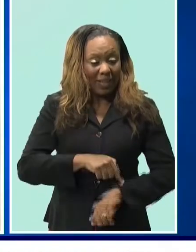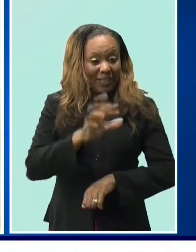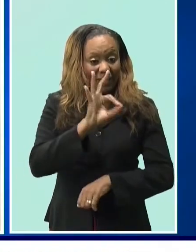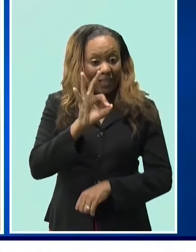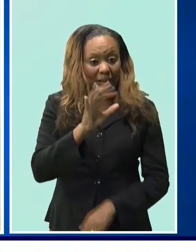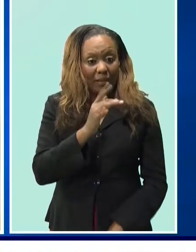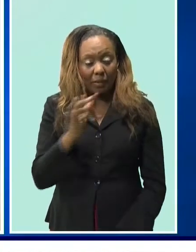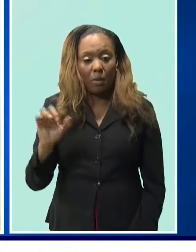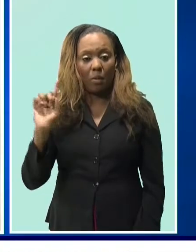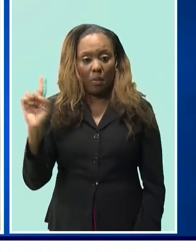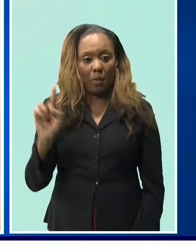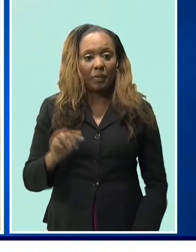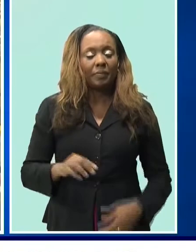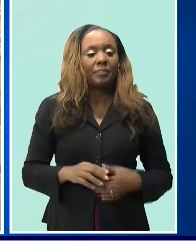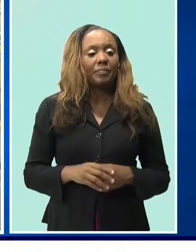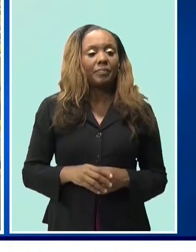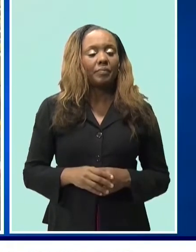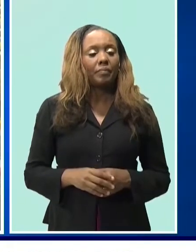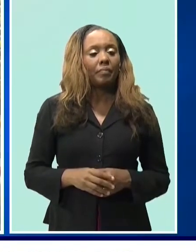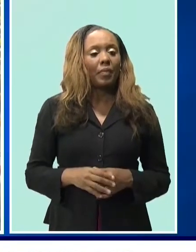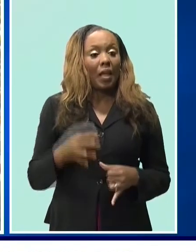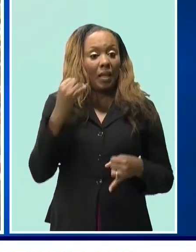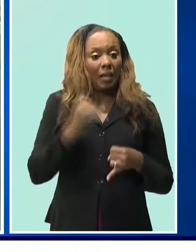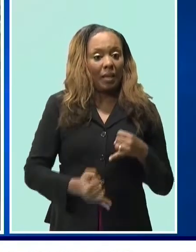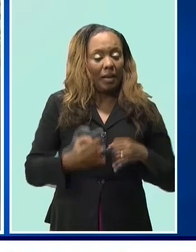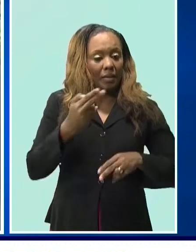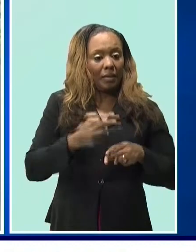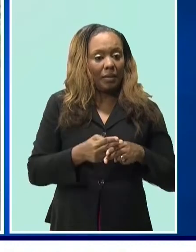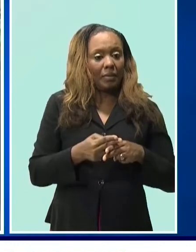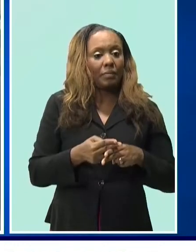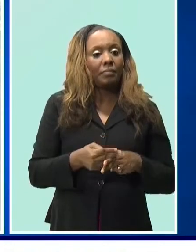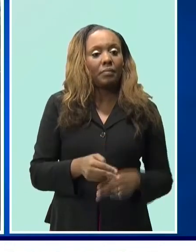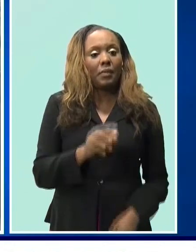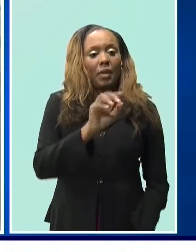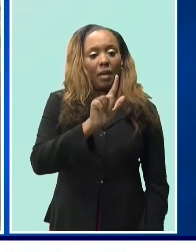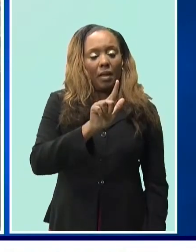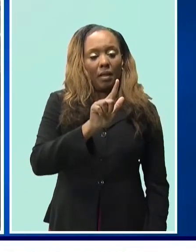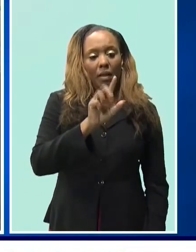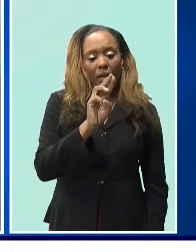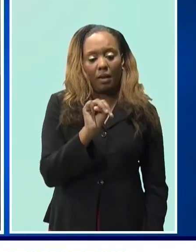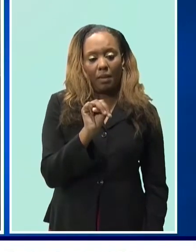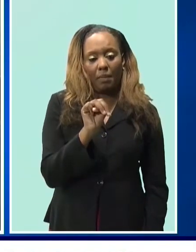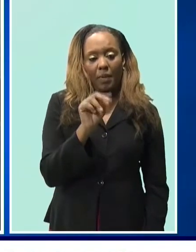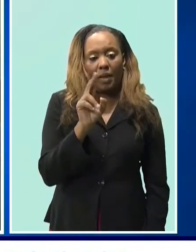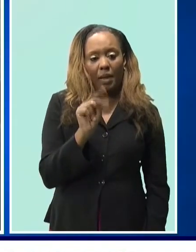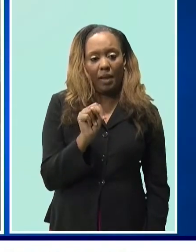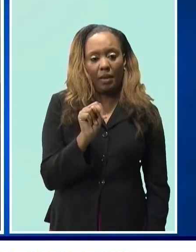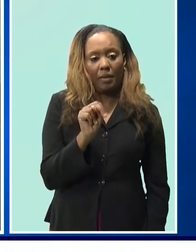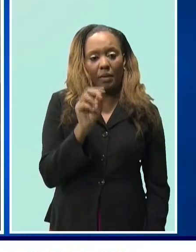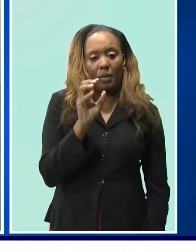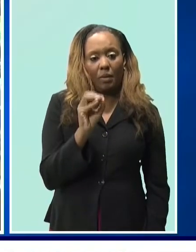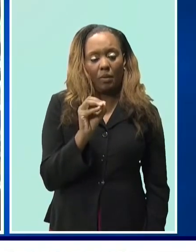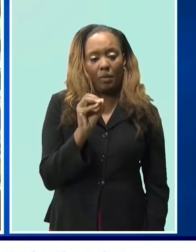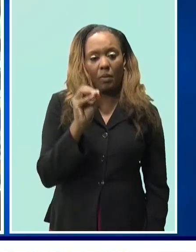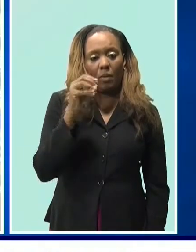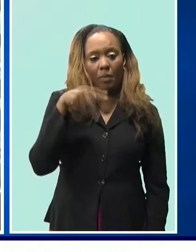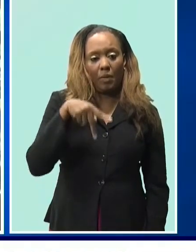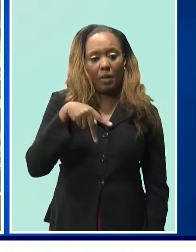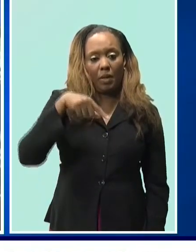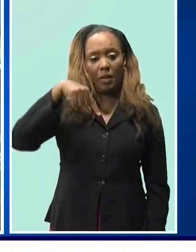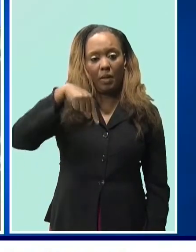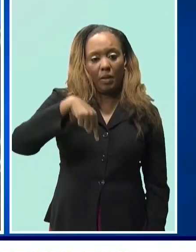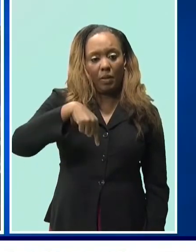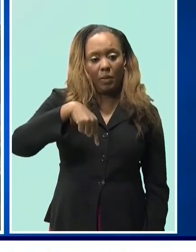a.m. and 1 p.m. Those whose surnames begin with L, M, N, O, P,